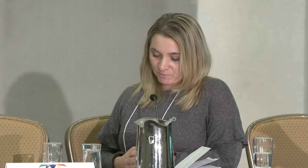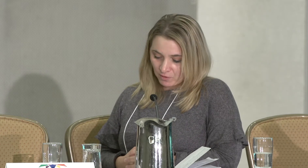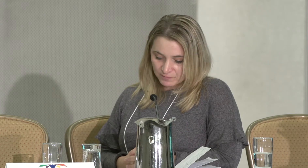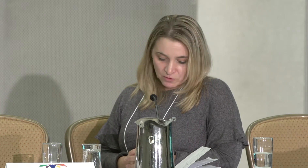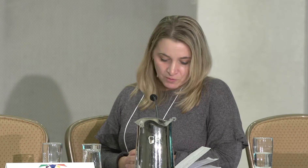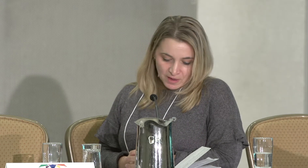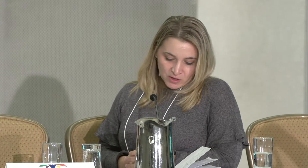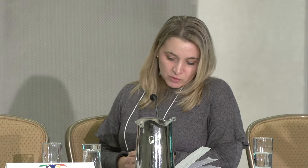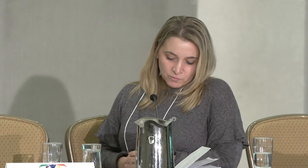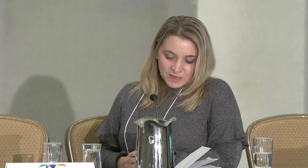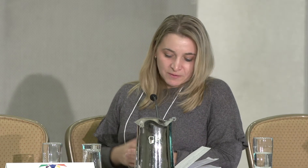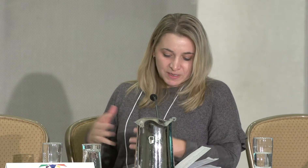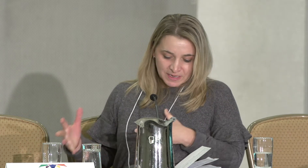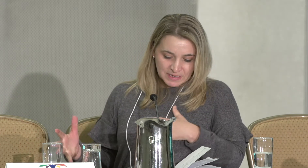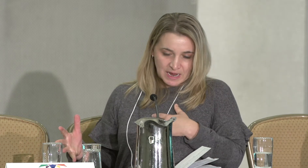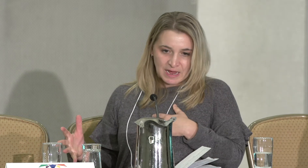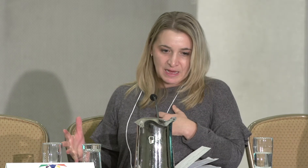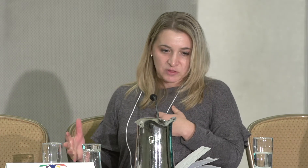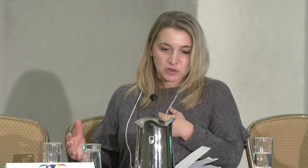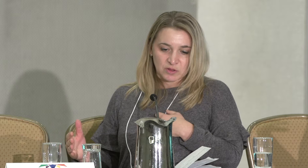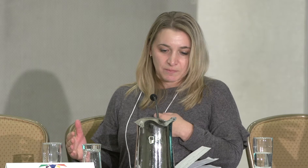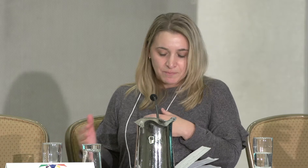risks involved. So really we need